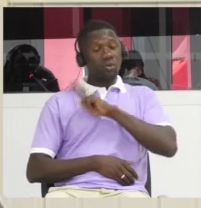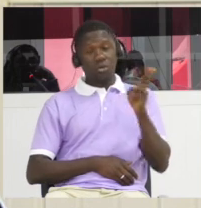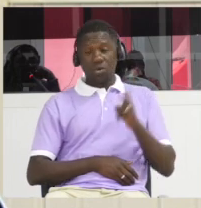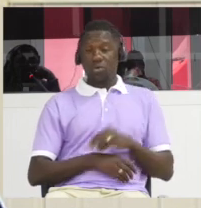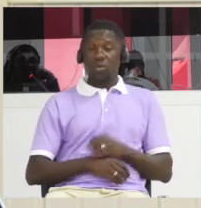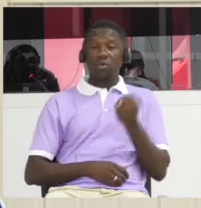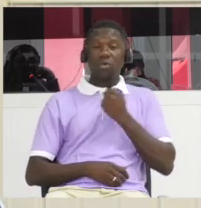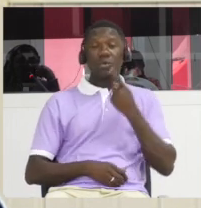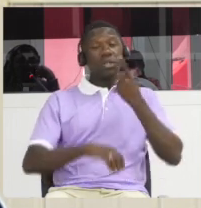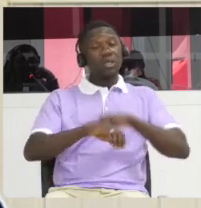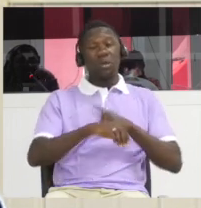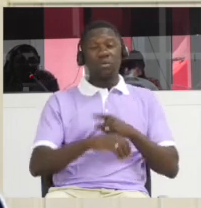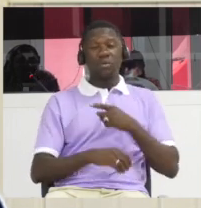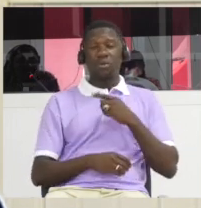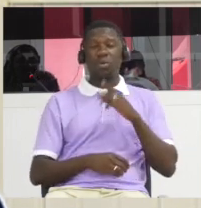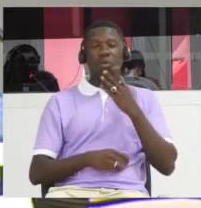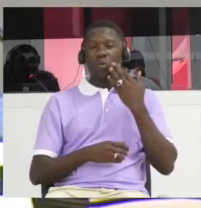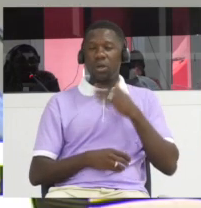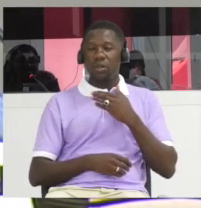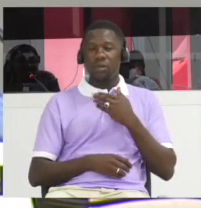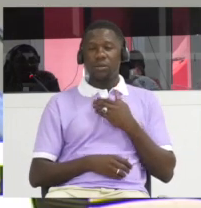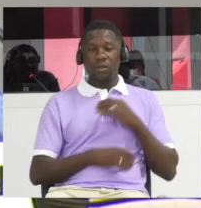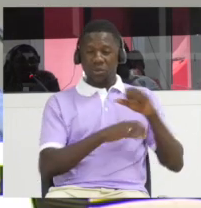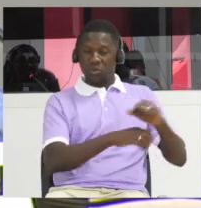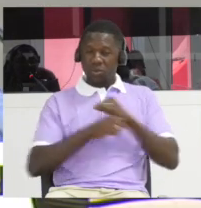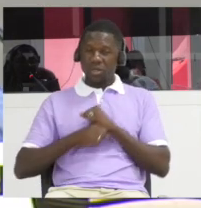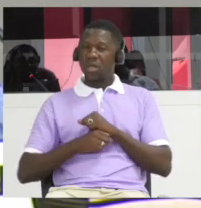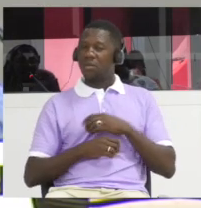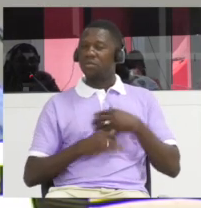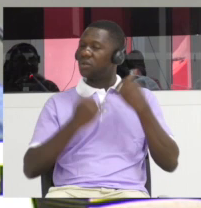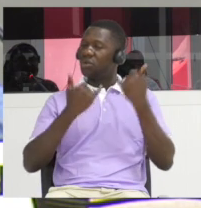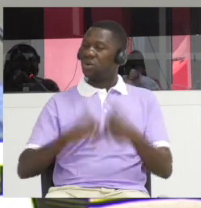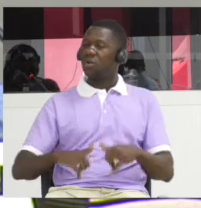when coup d'etats had lost its